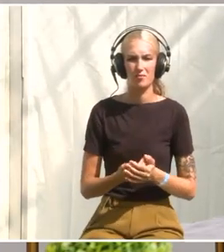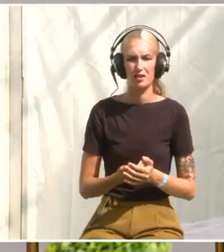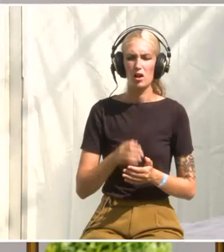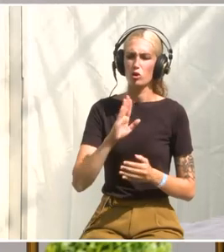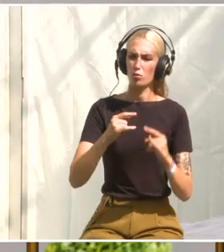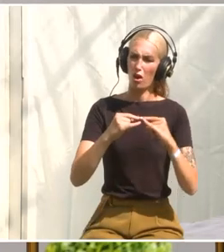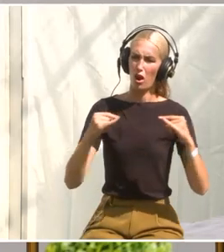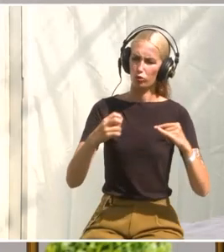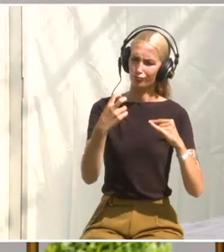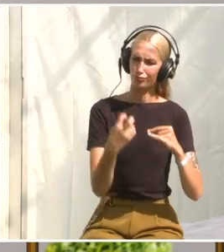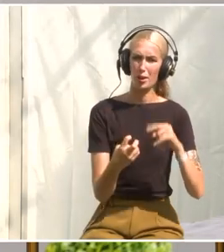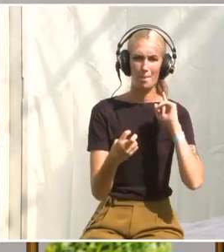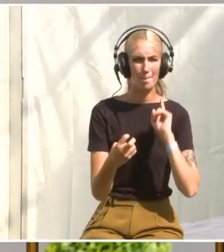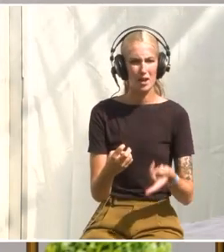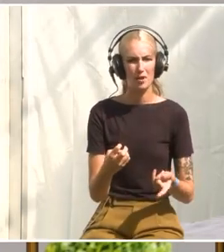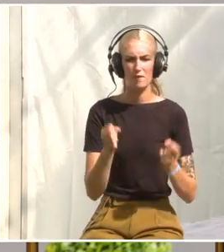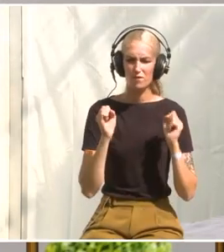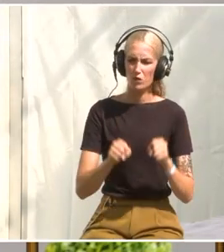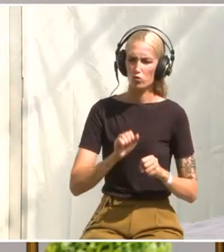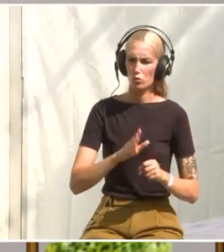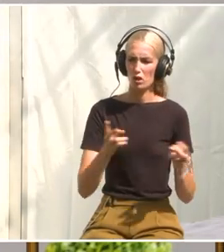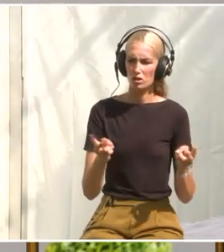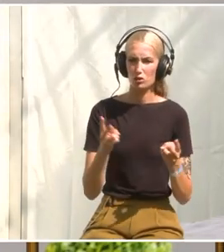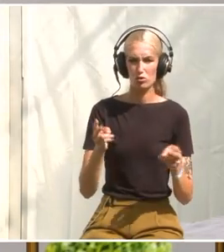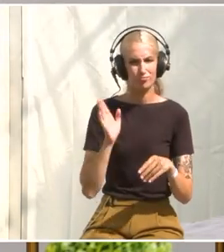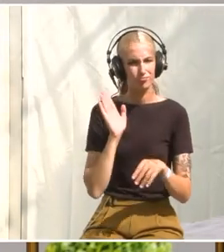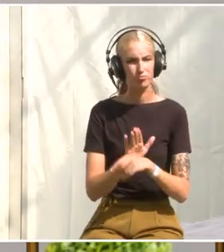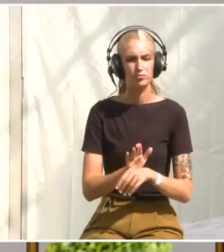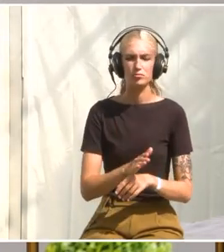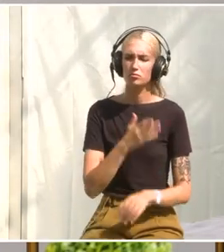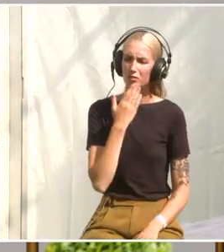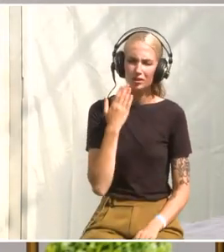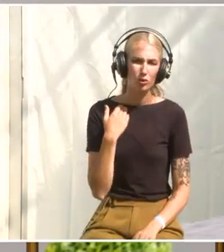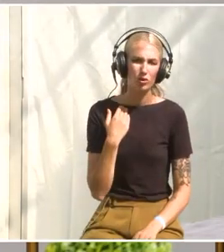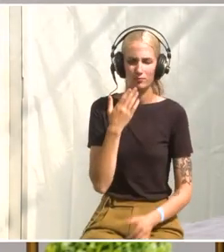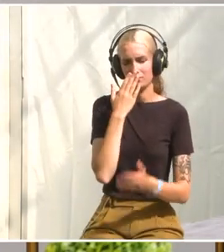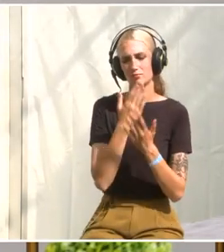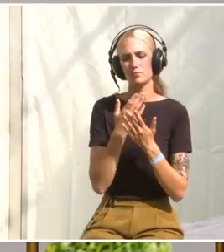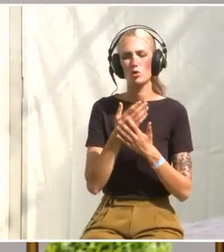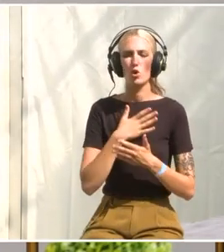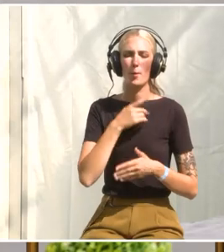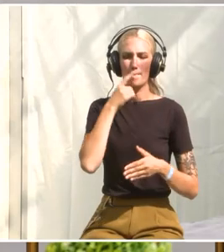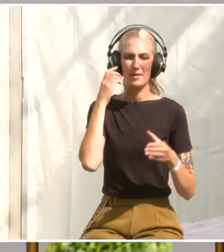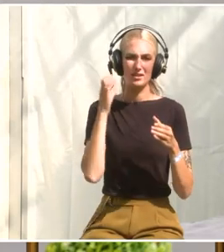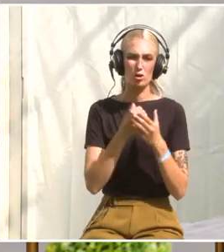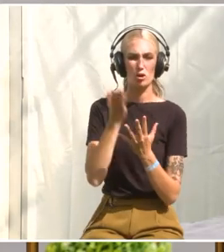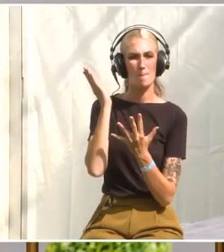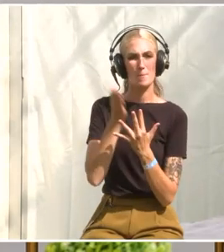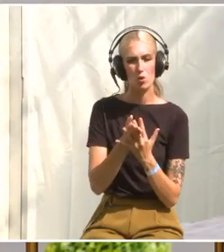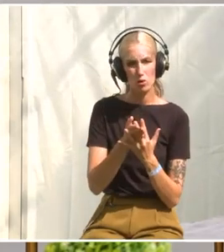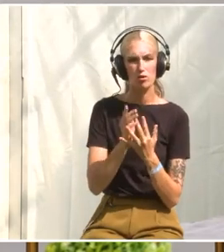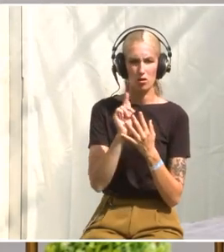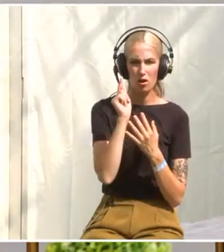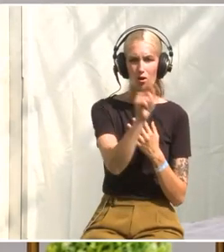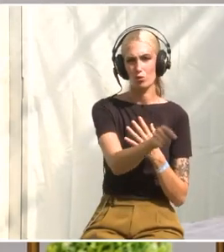table and you have to be here, that you have this possibility. For example, from my team, half is working away and we can reach it.